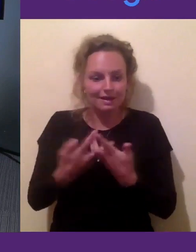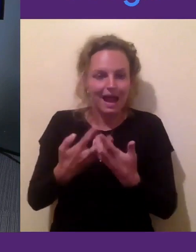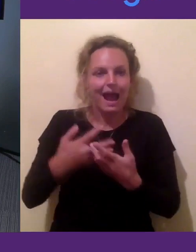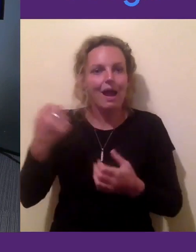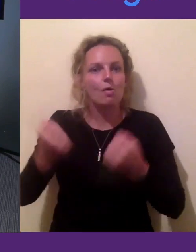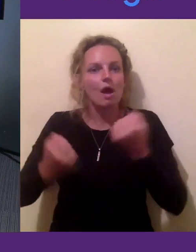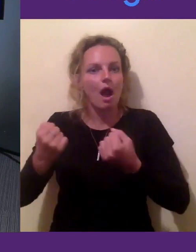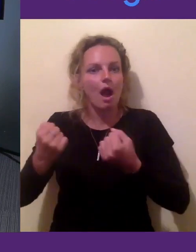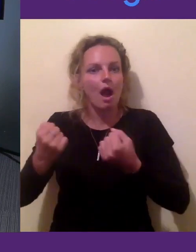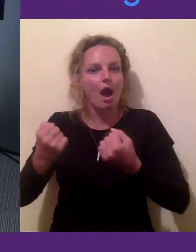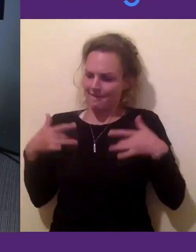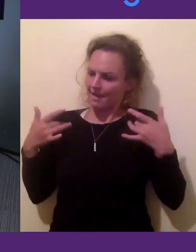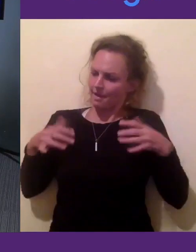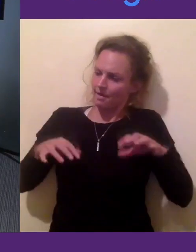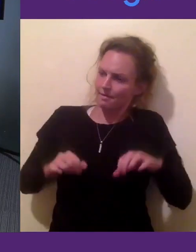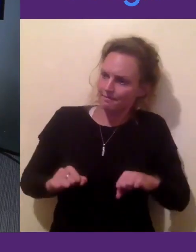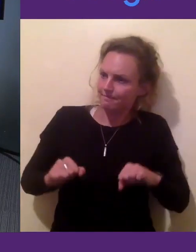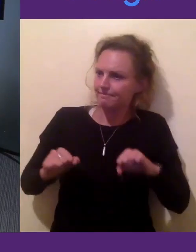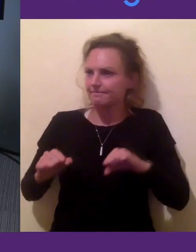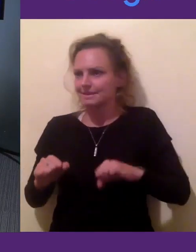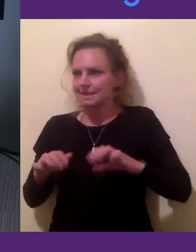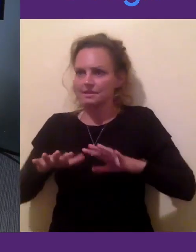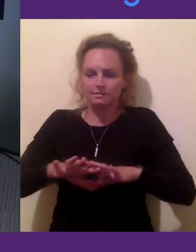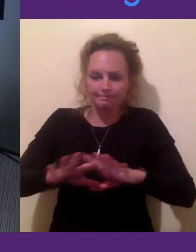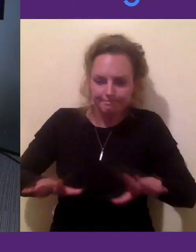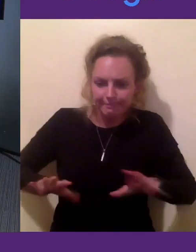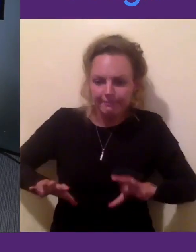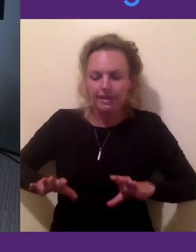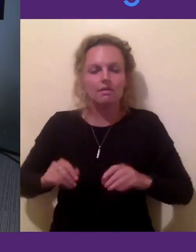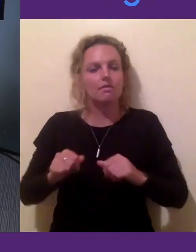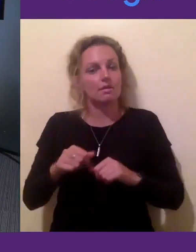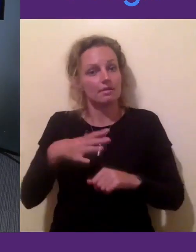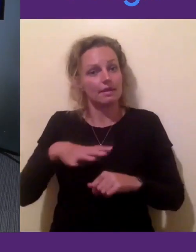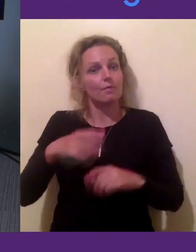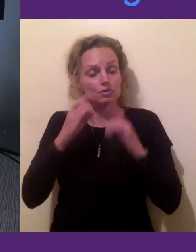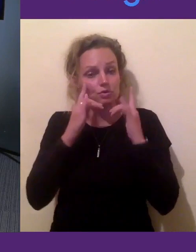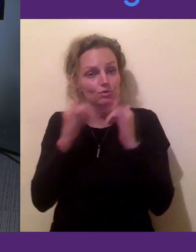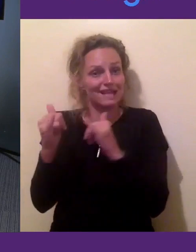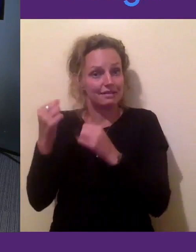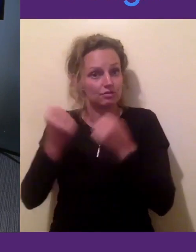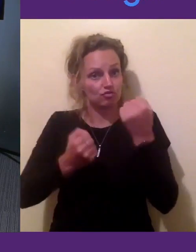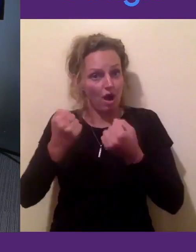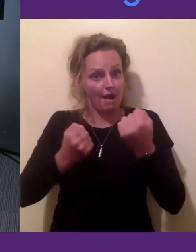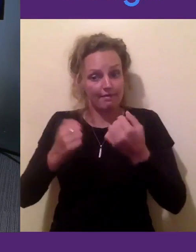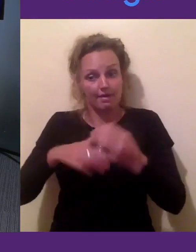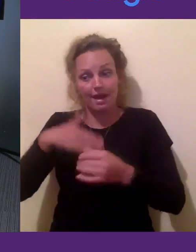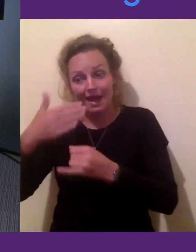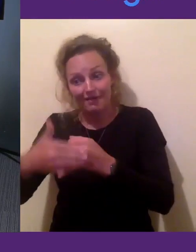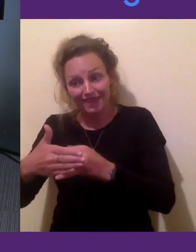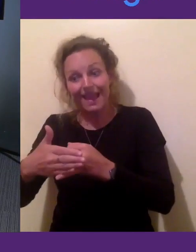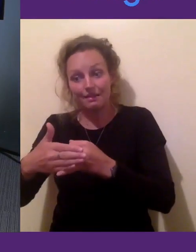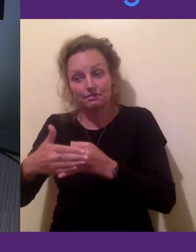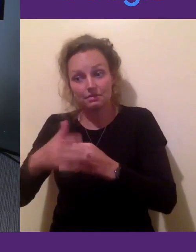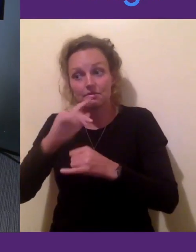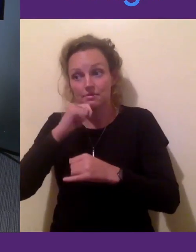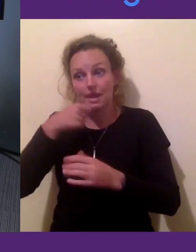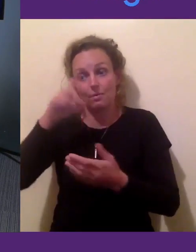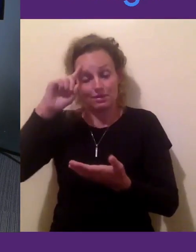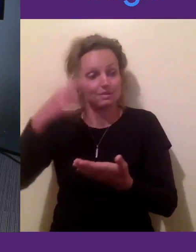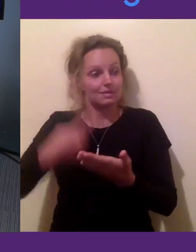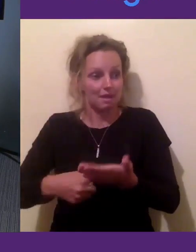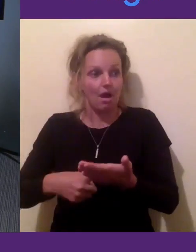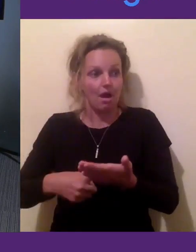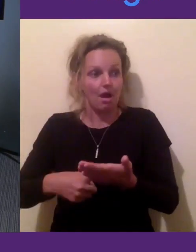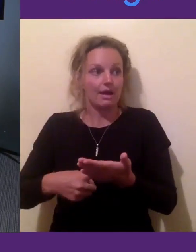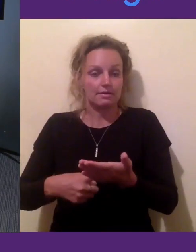and they sit and they feel and they want to do a test drive, and at the end they take the decision because it's their money who's going to buy for the car, even if they're not going to drive